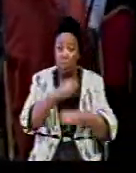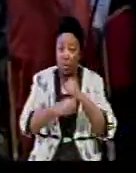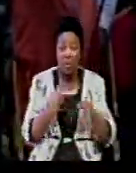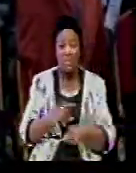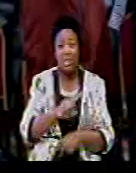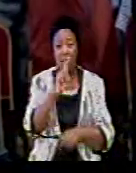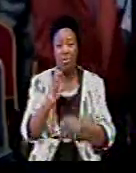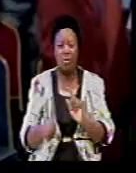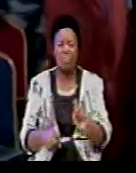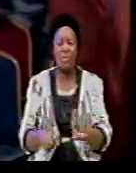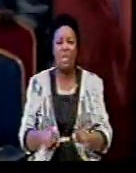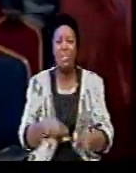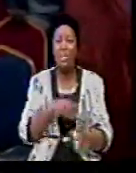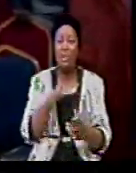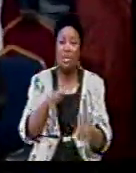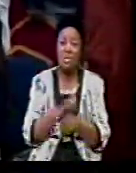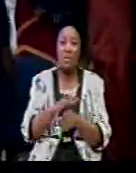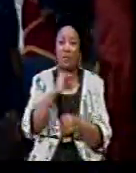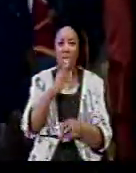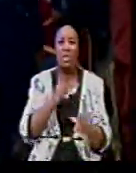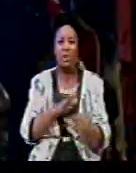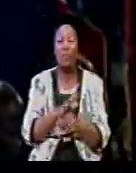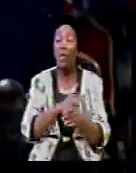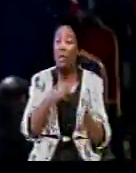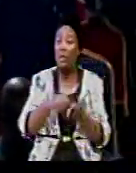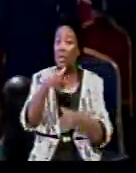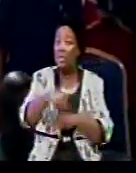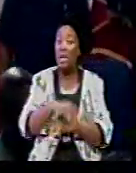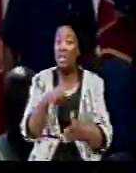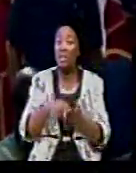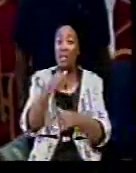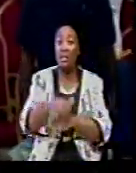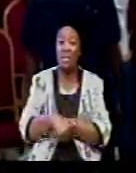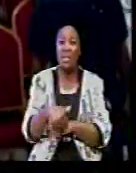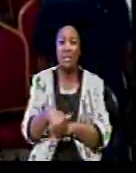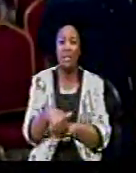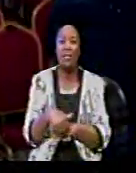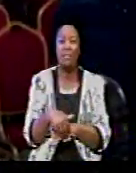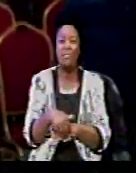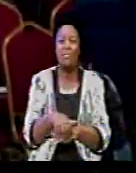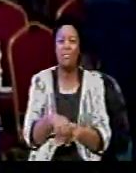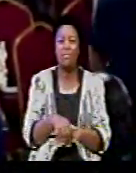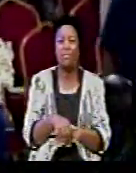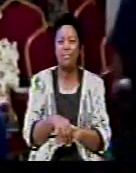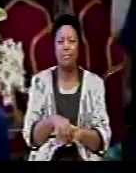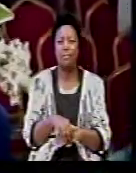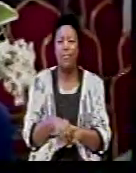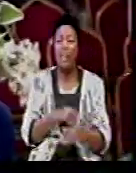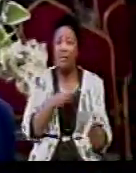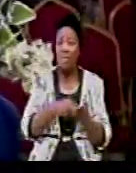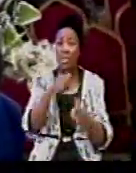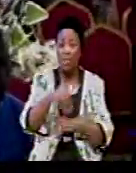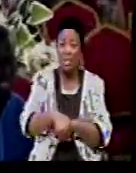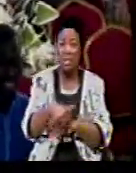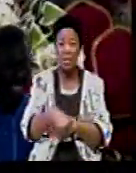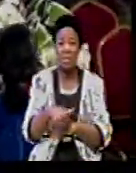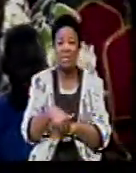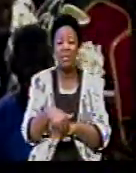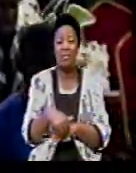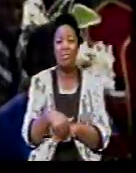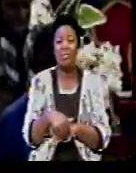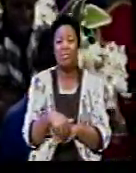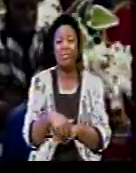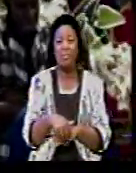is enough. Have you not suffered enough? Enough is enough. Tonight, tonight,